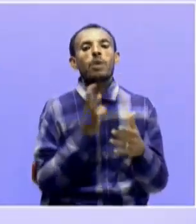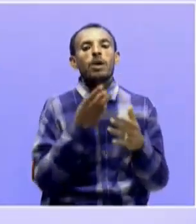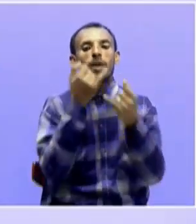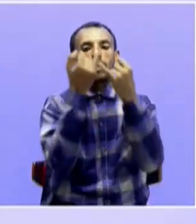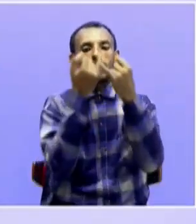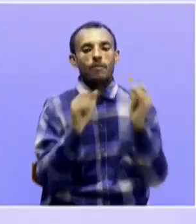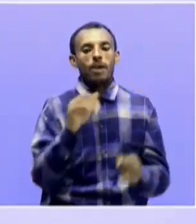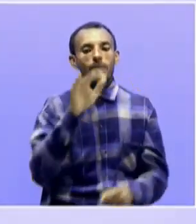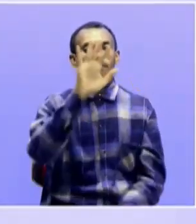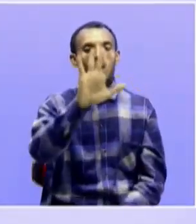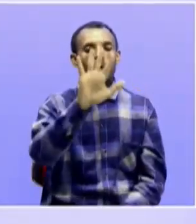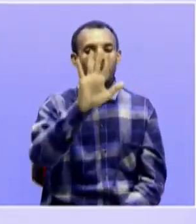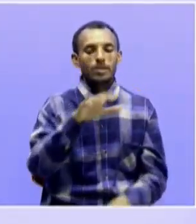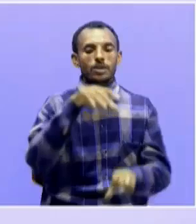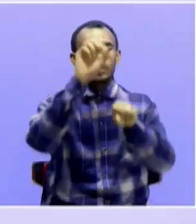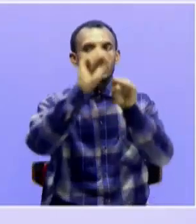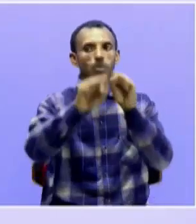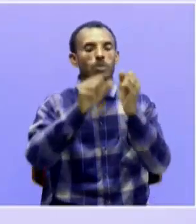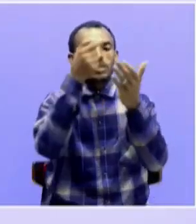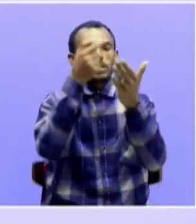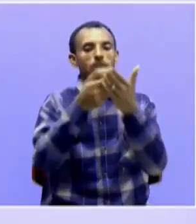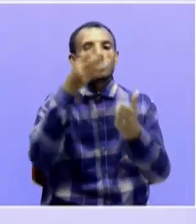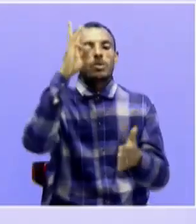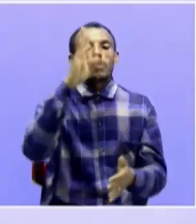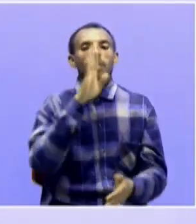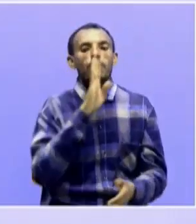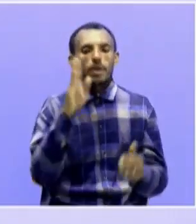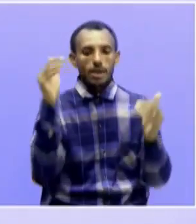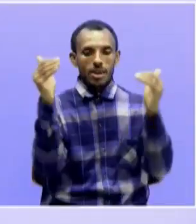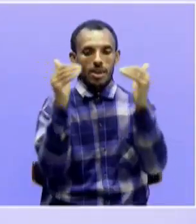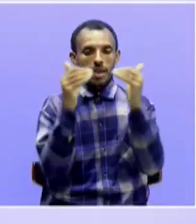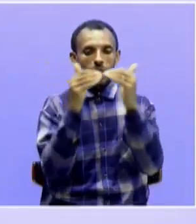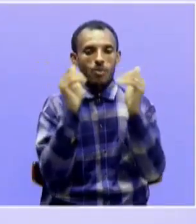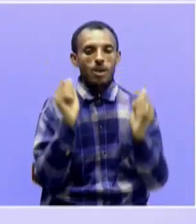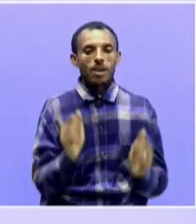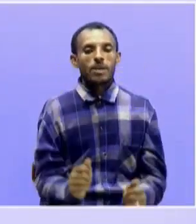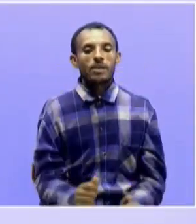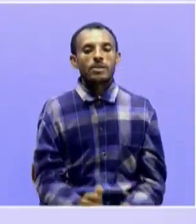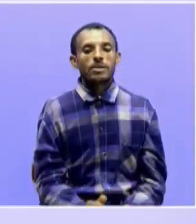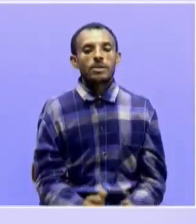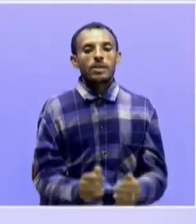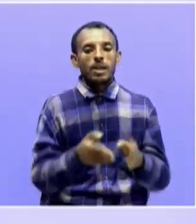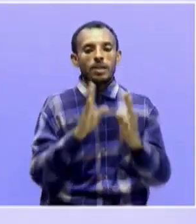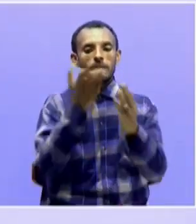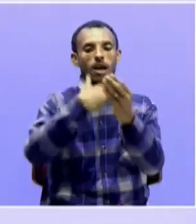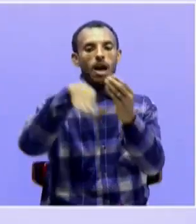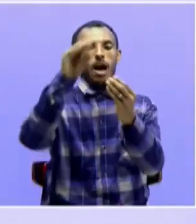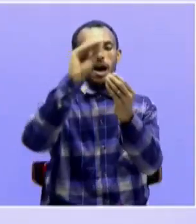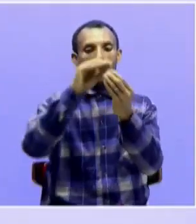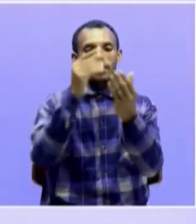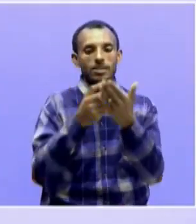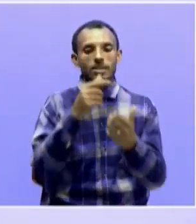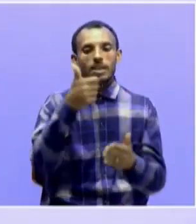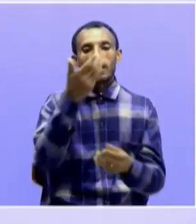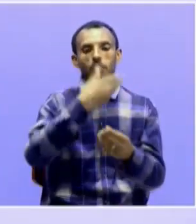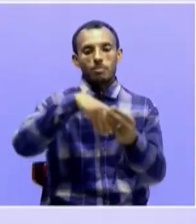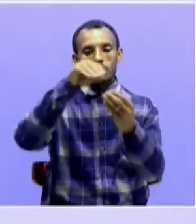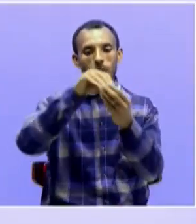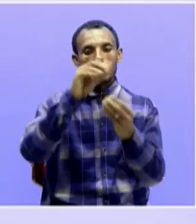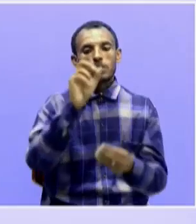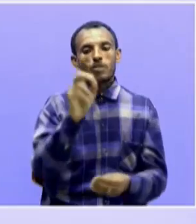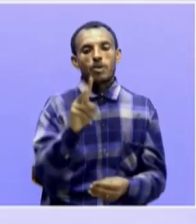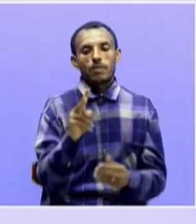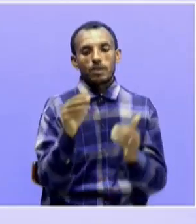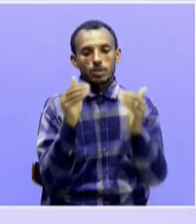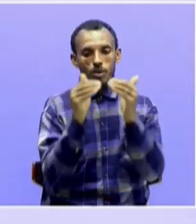5. So this will be equal to, let's add this, 10 plus 12 is